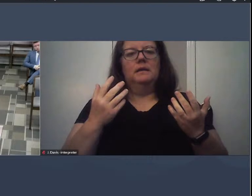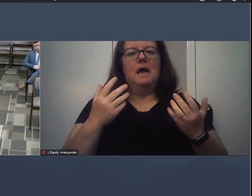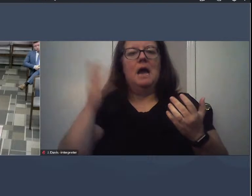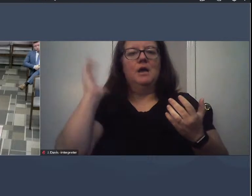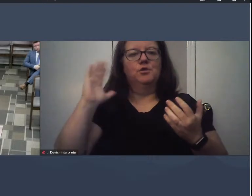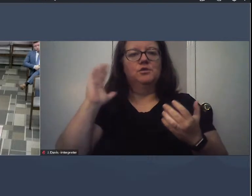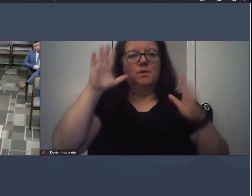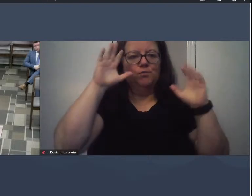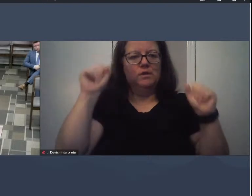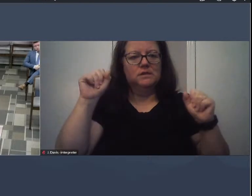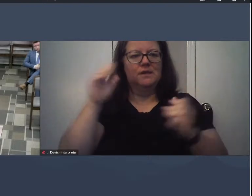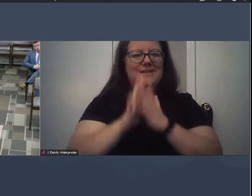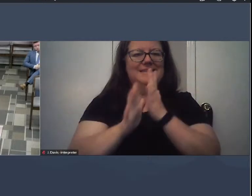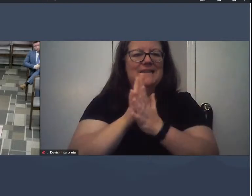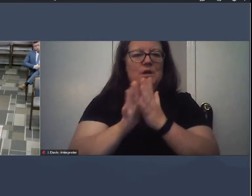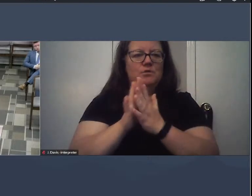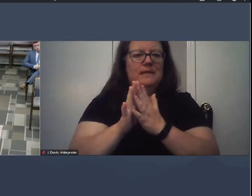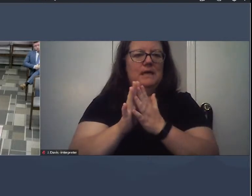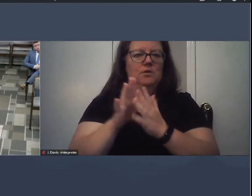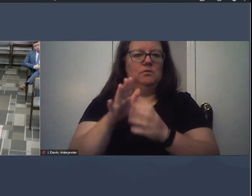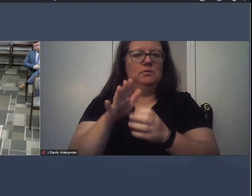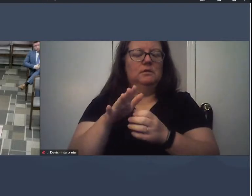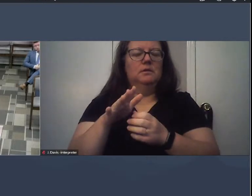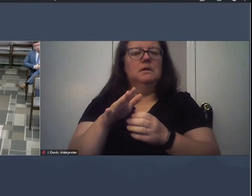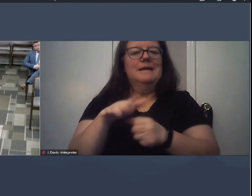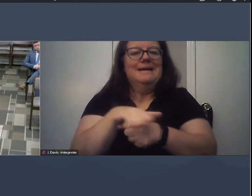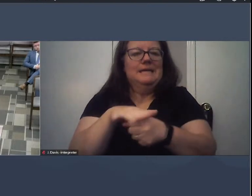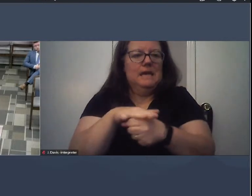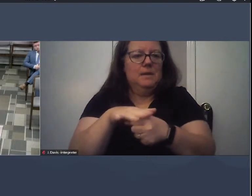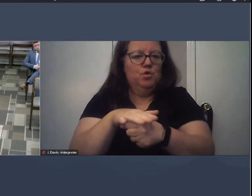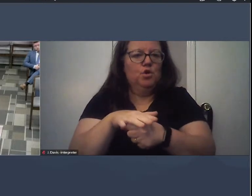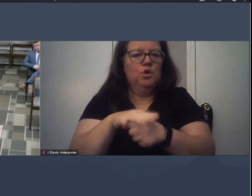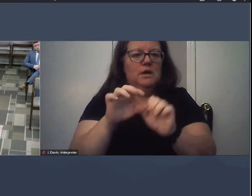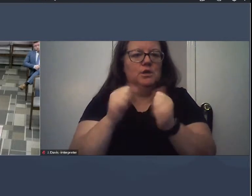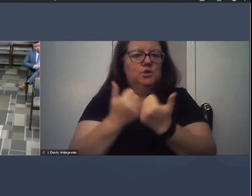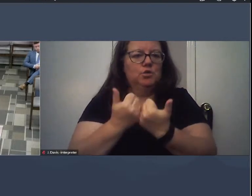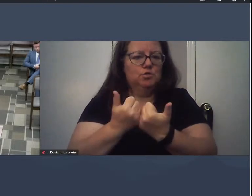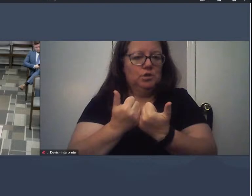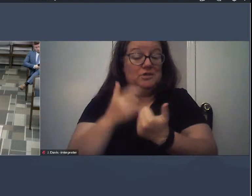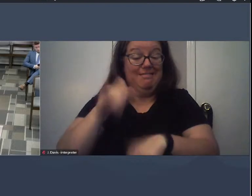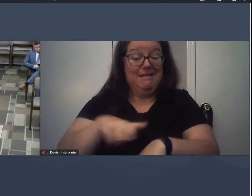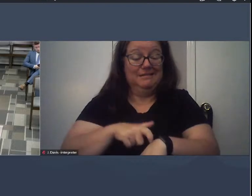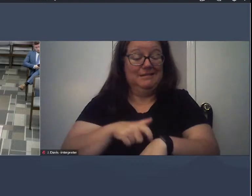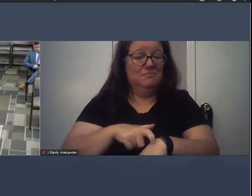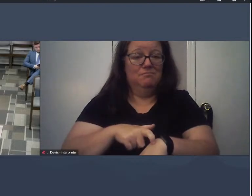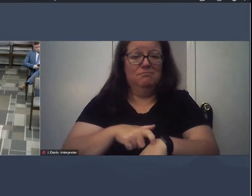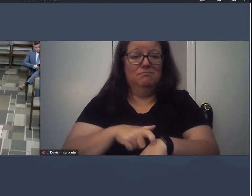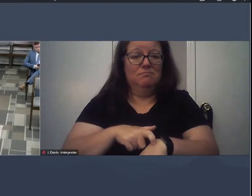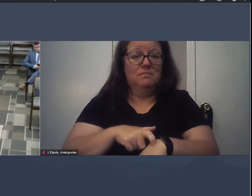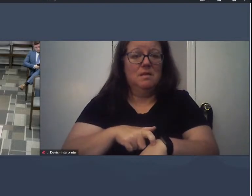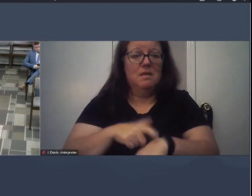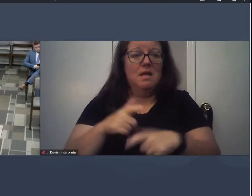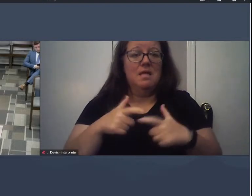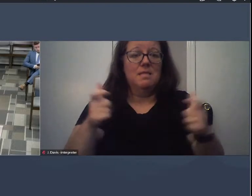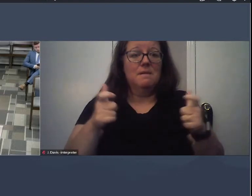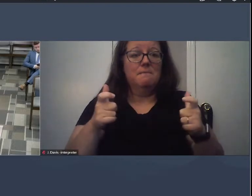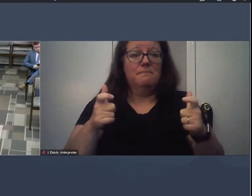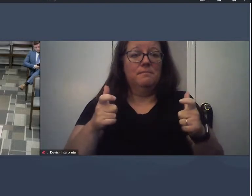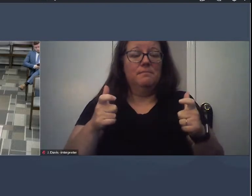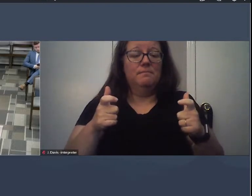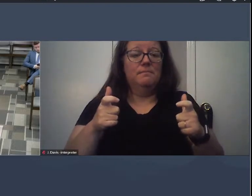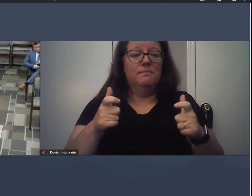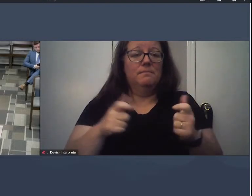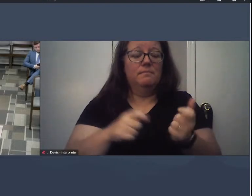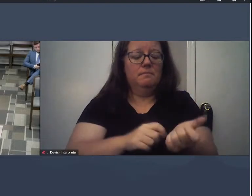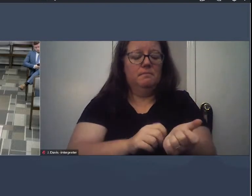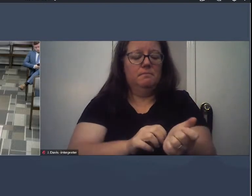Downtown Neighborhood Association. And even then, The biggest concern was having a